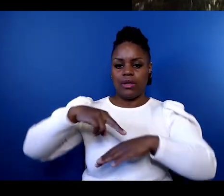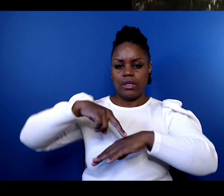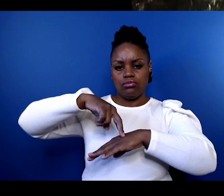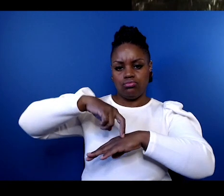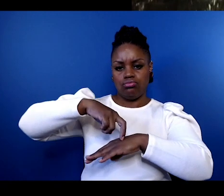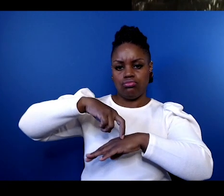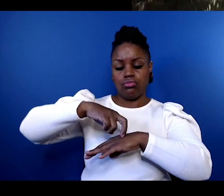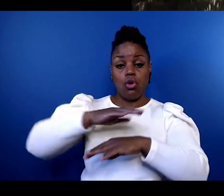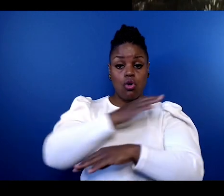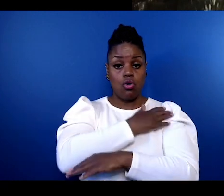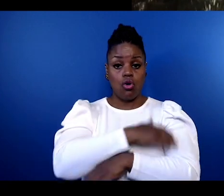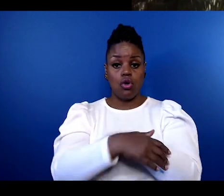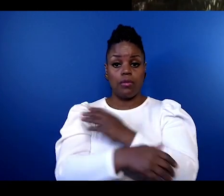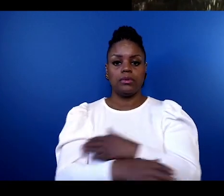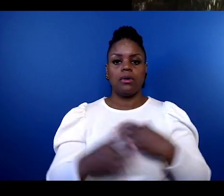Opening the heart.